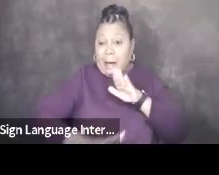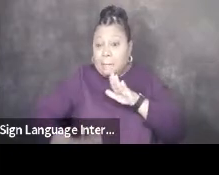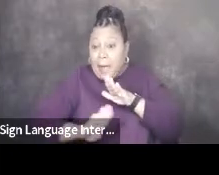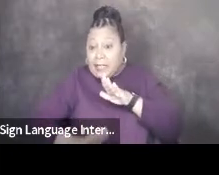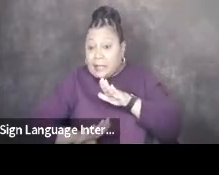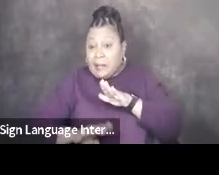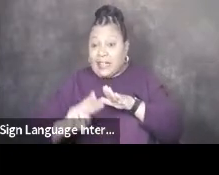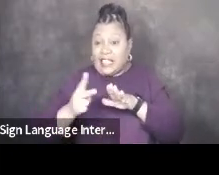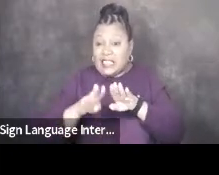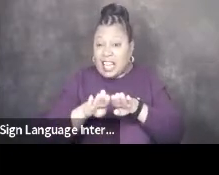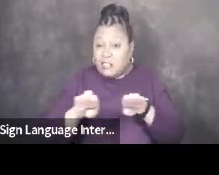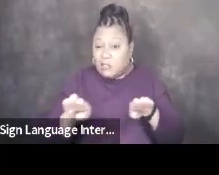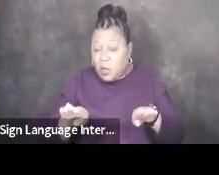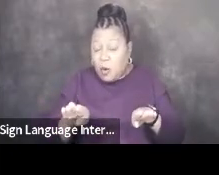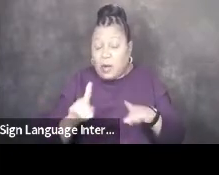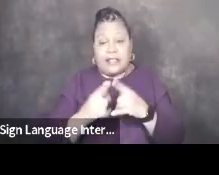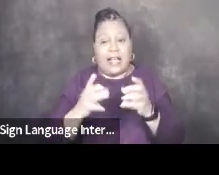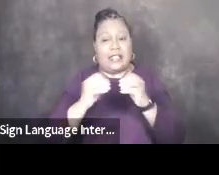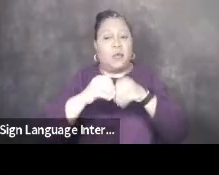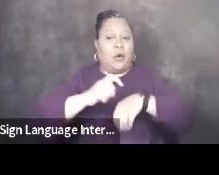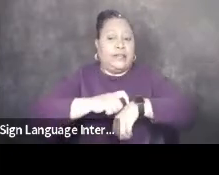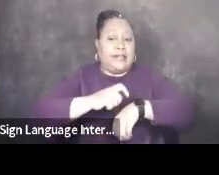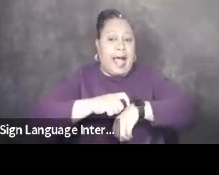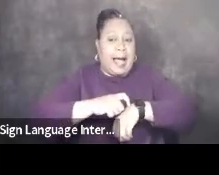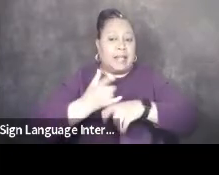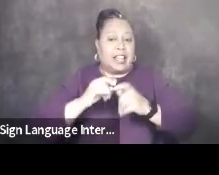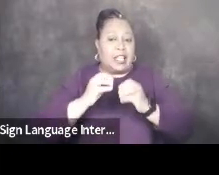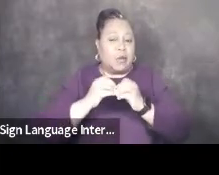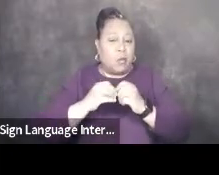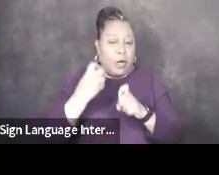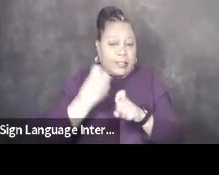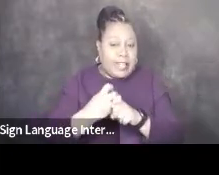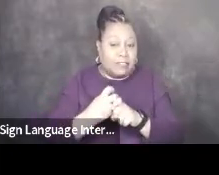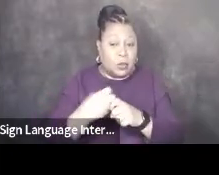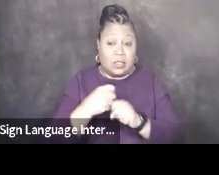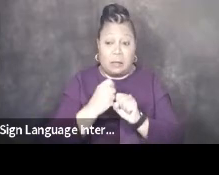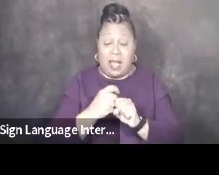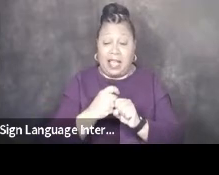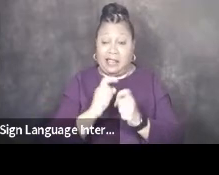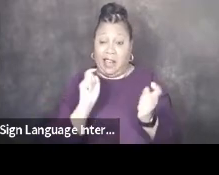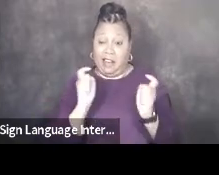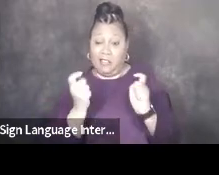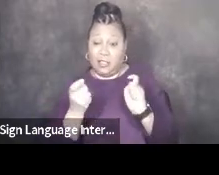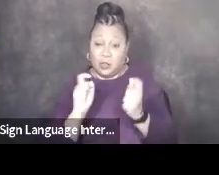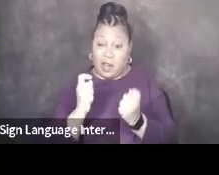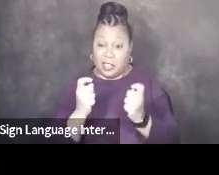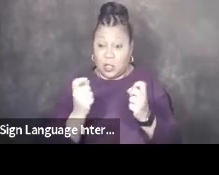a second floor. It just takes more time and it's a little more difficult to make the configuration work.